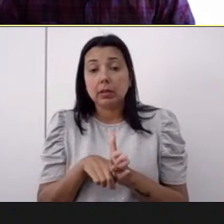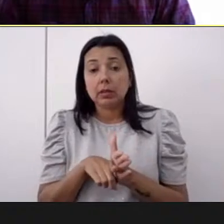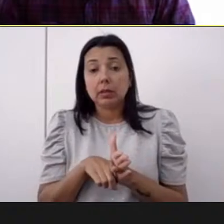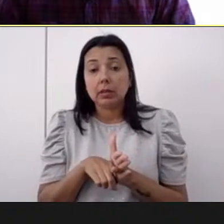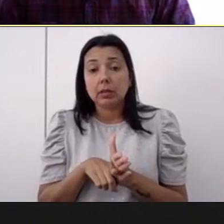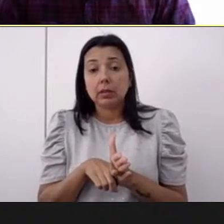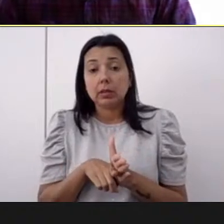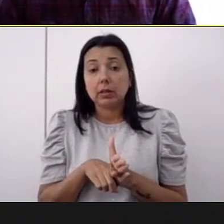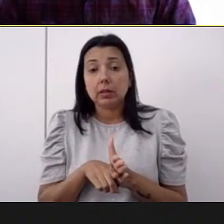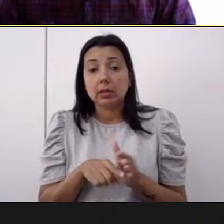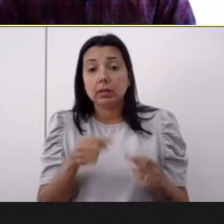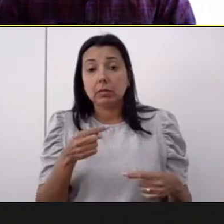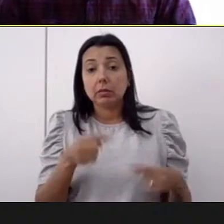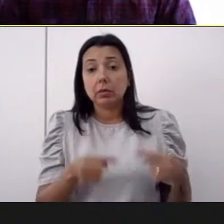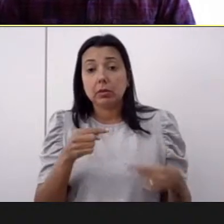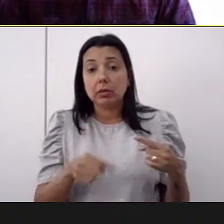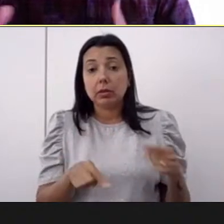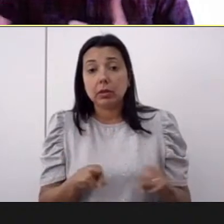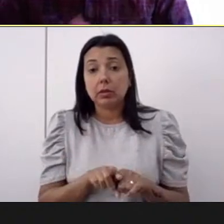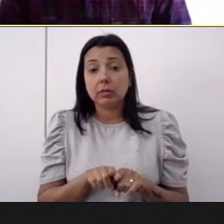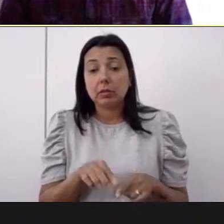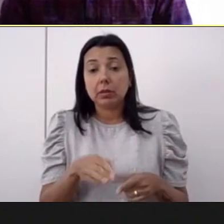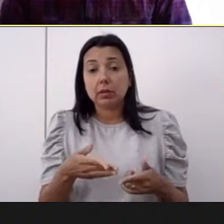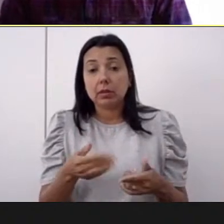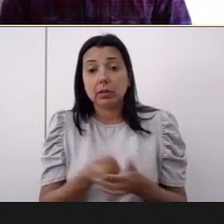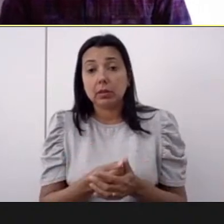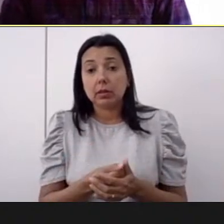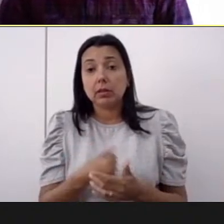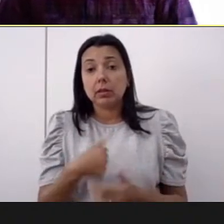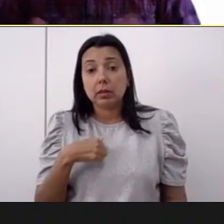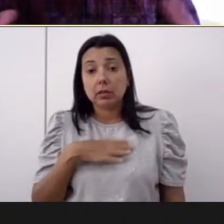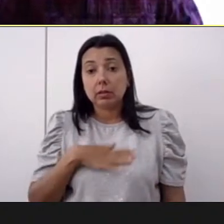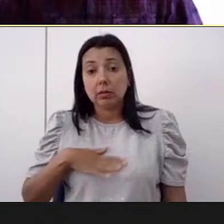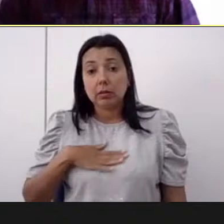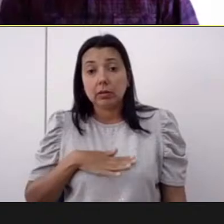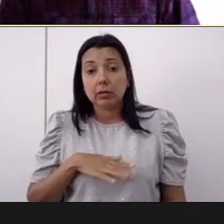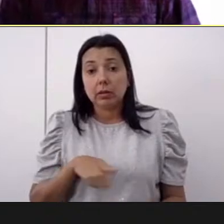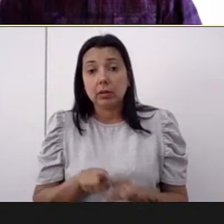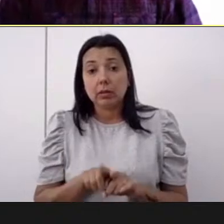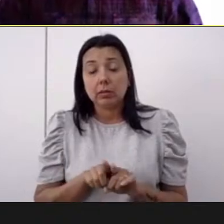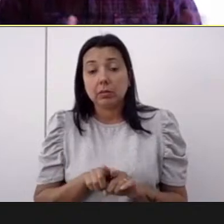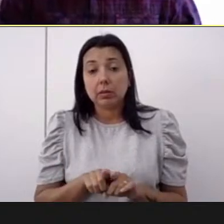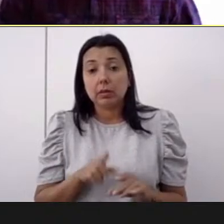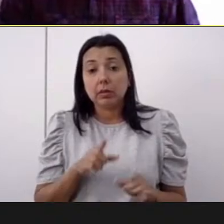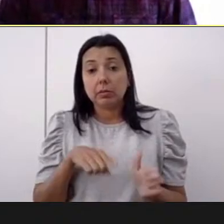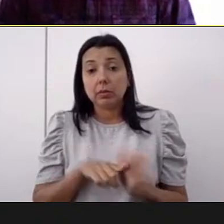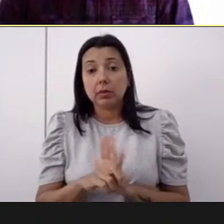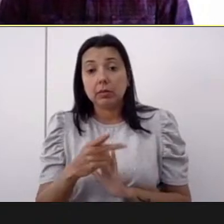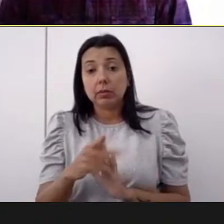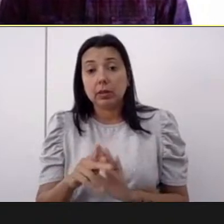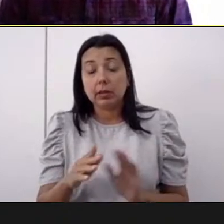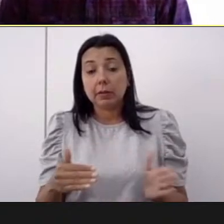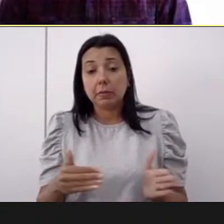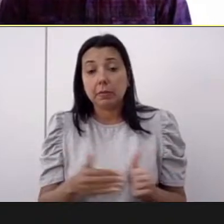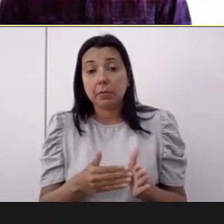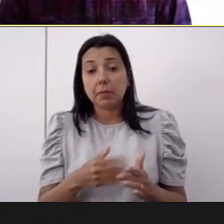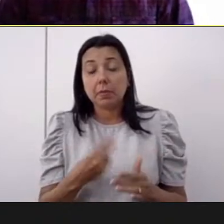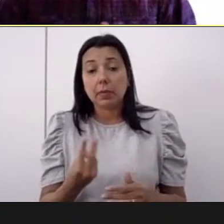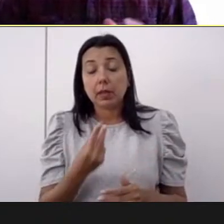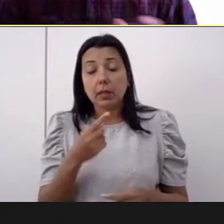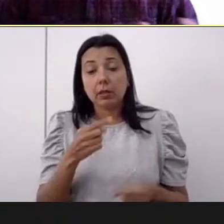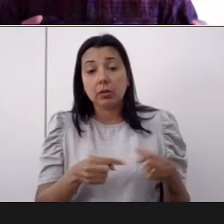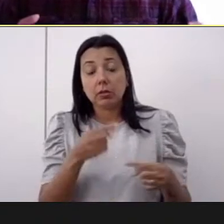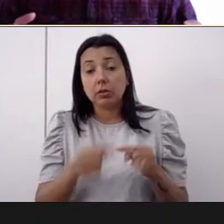French perspective, and so on. And I would like to ask you, insofar as you are discussing law,